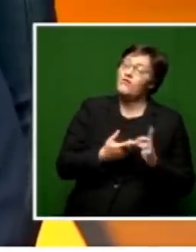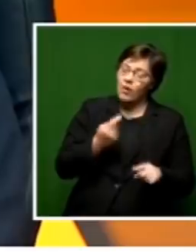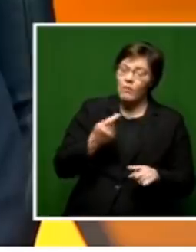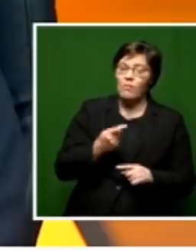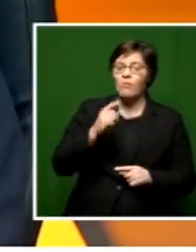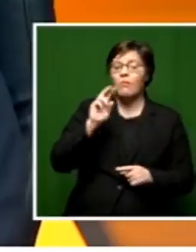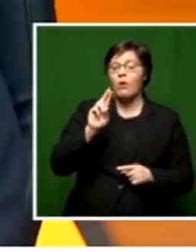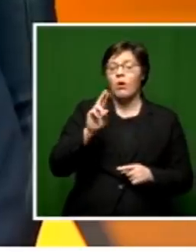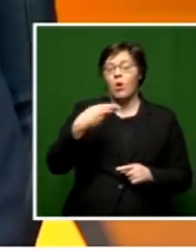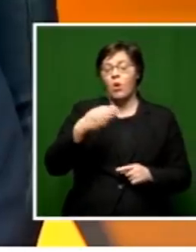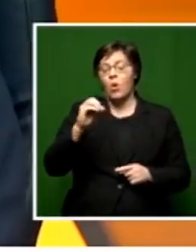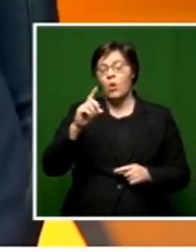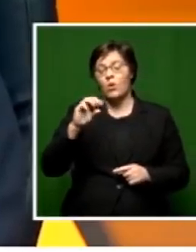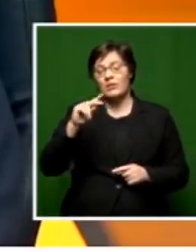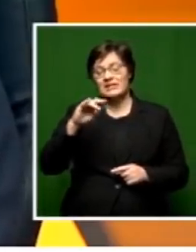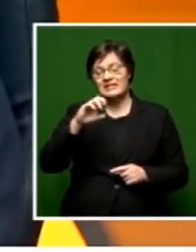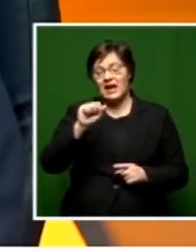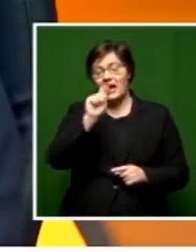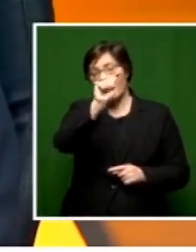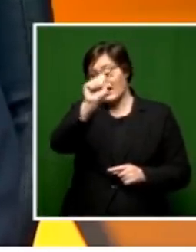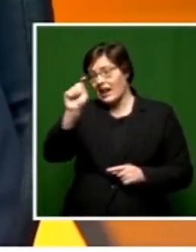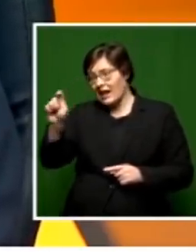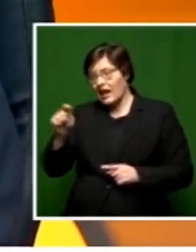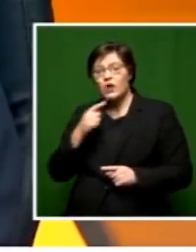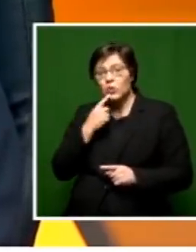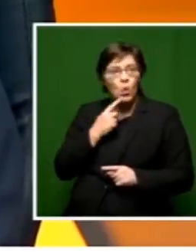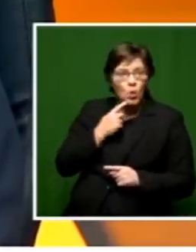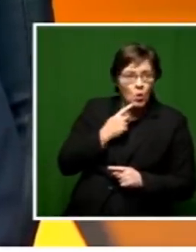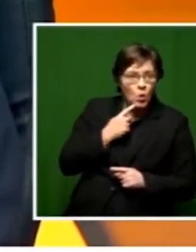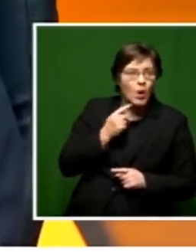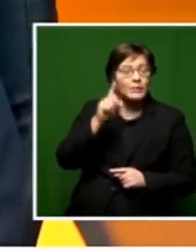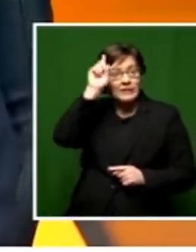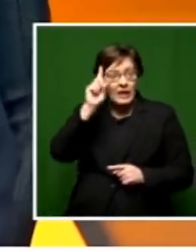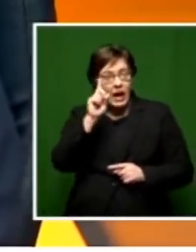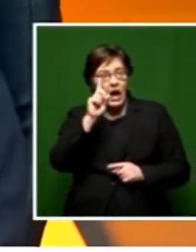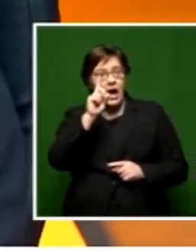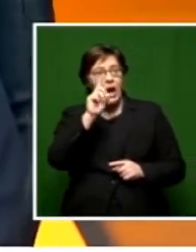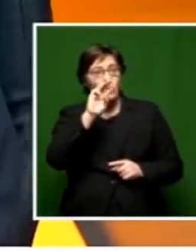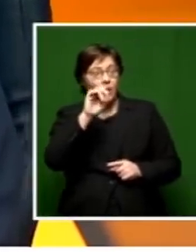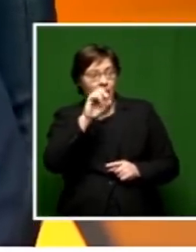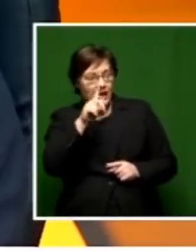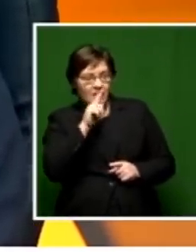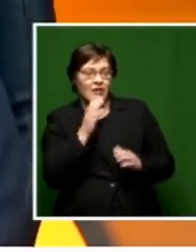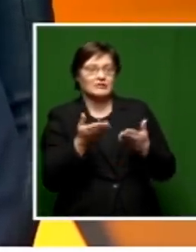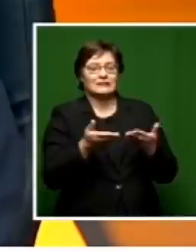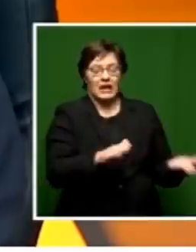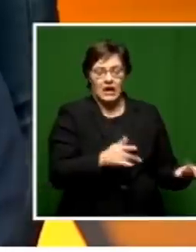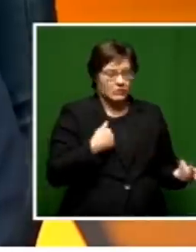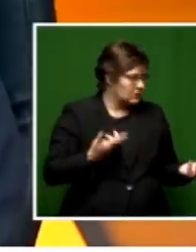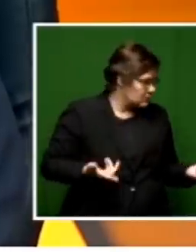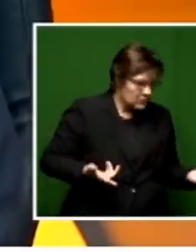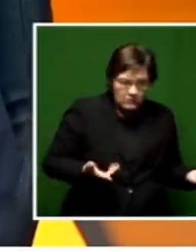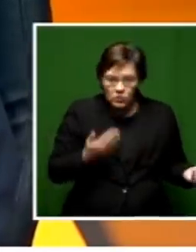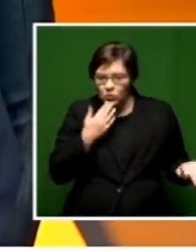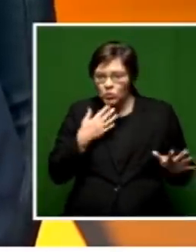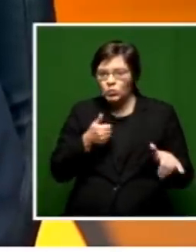their charismatic leader at Nelson Mandela Bay, fortunately passed away. Because of that, I don't think they're likely to go back